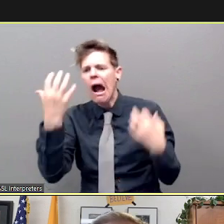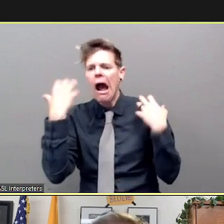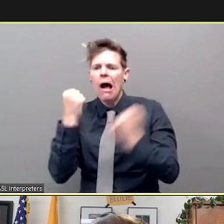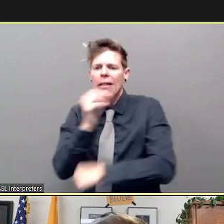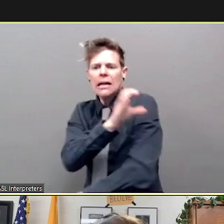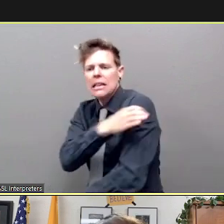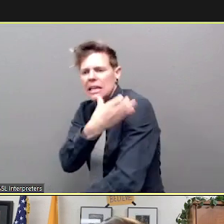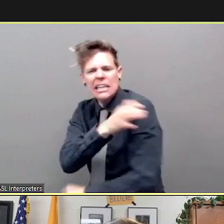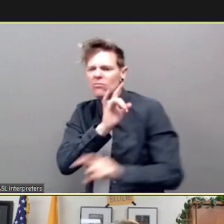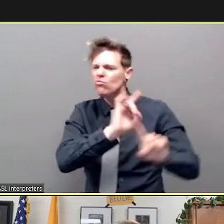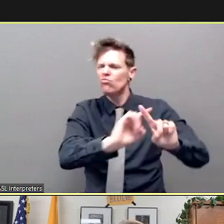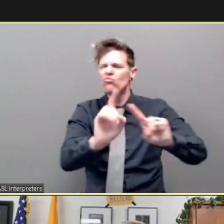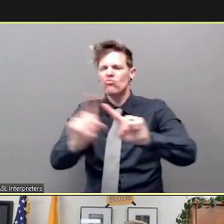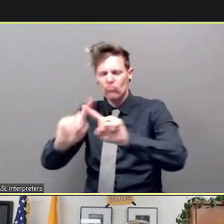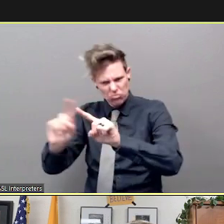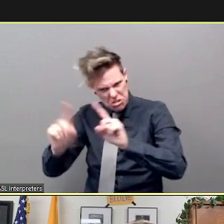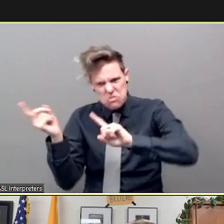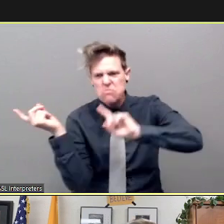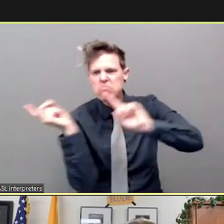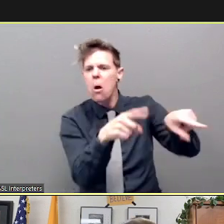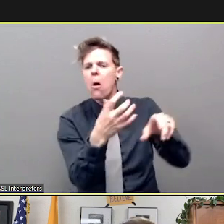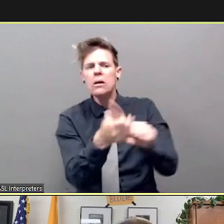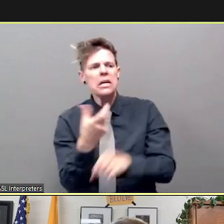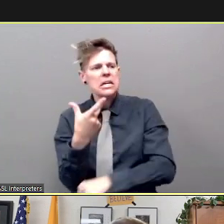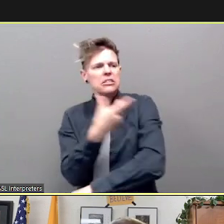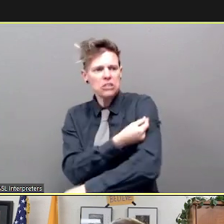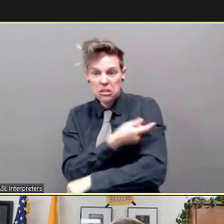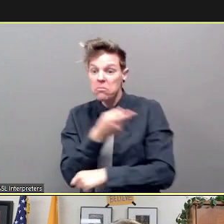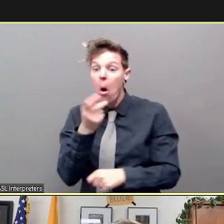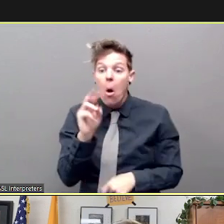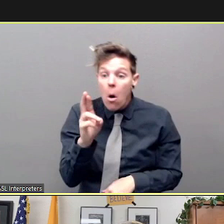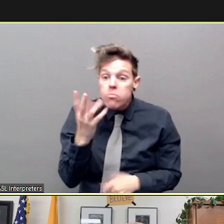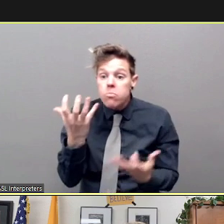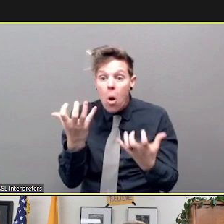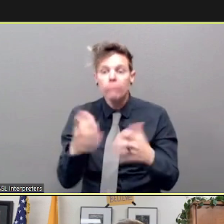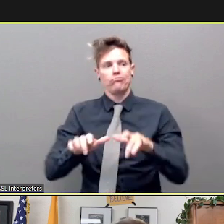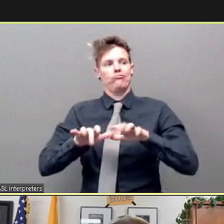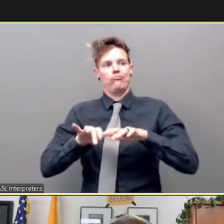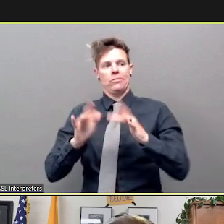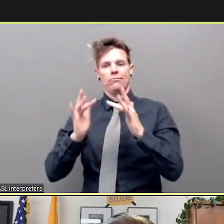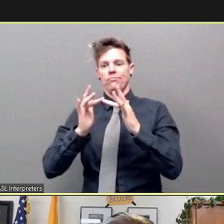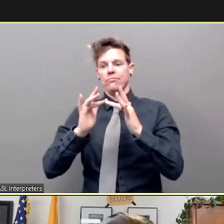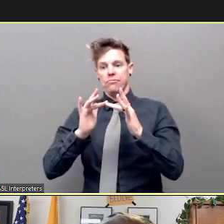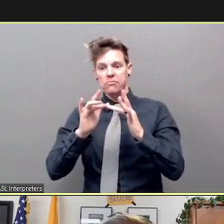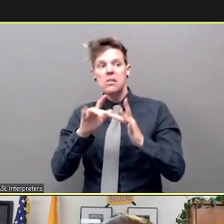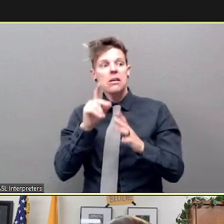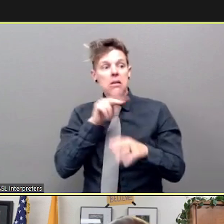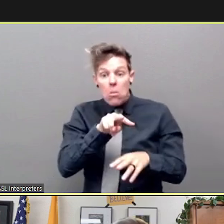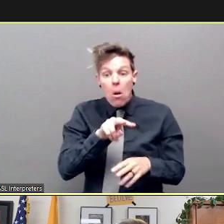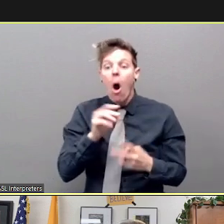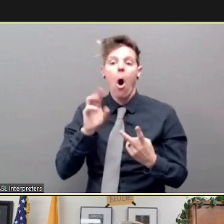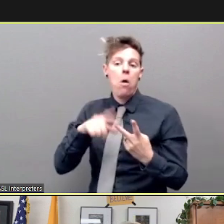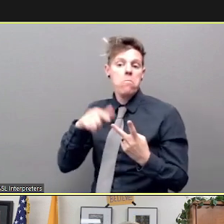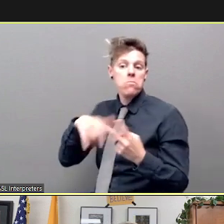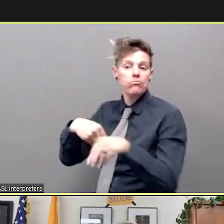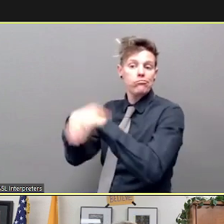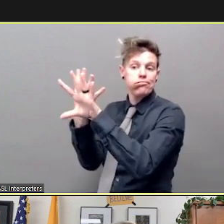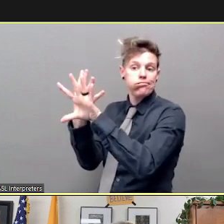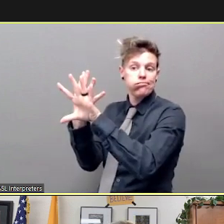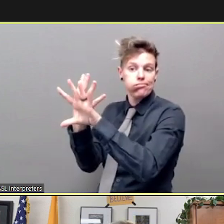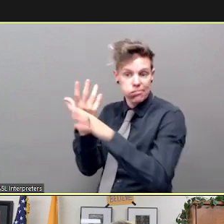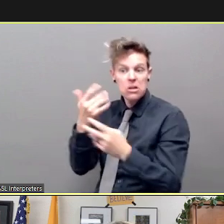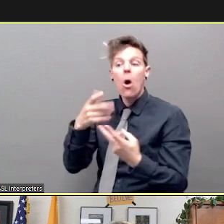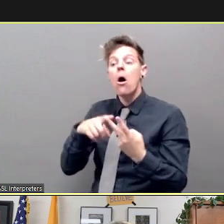online and schedule your vaccine at our website. You can also call your primary care doctor